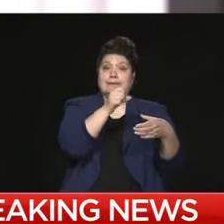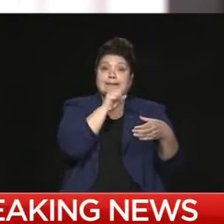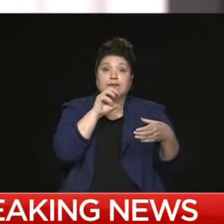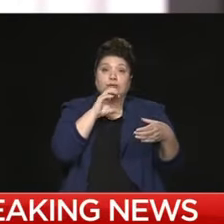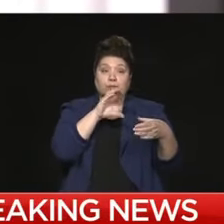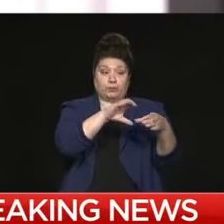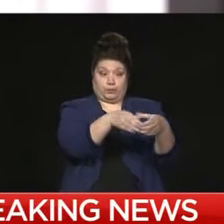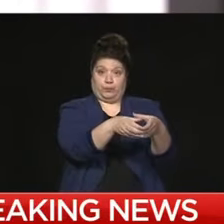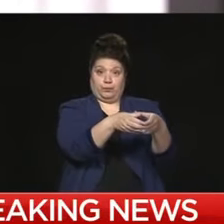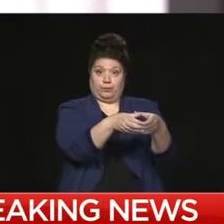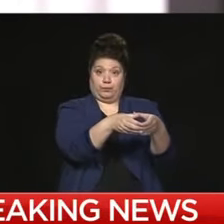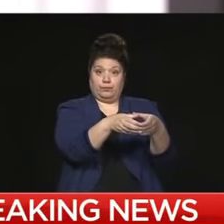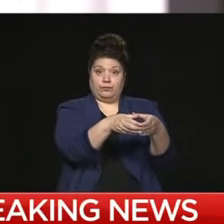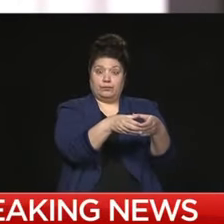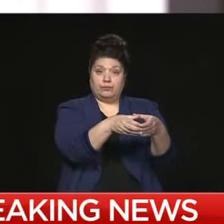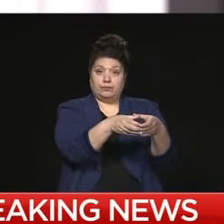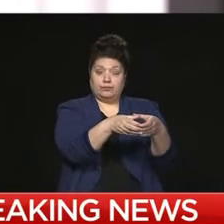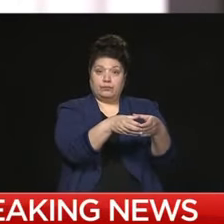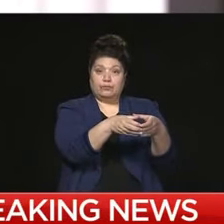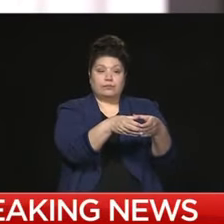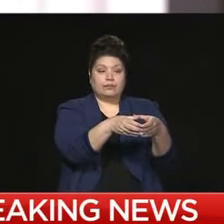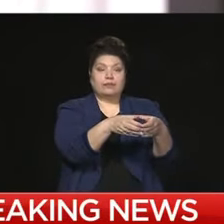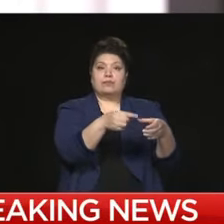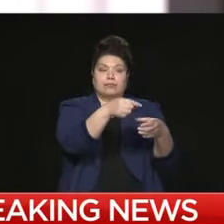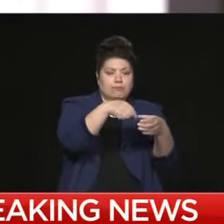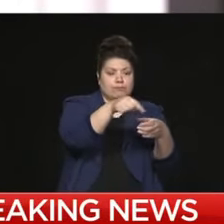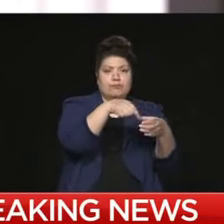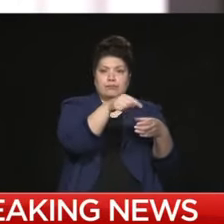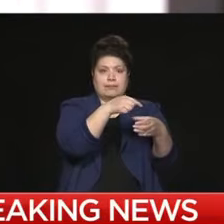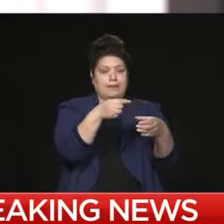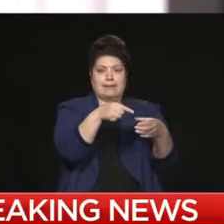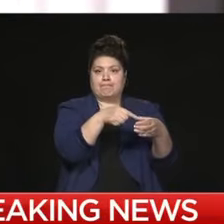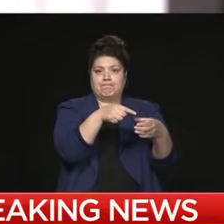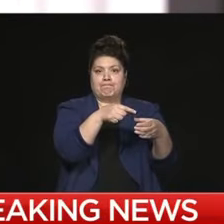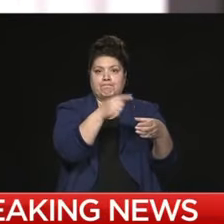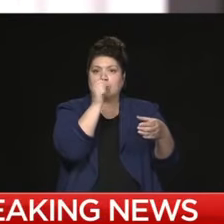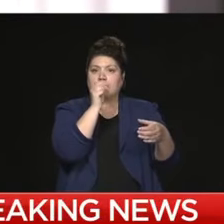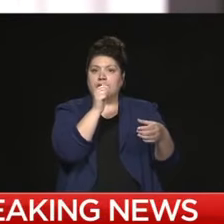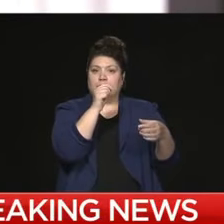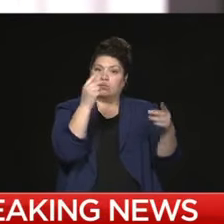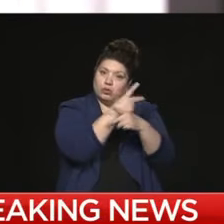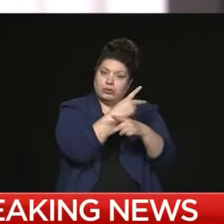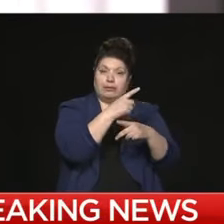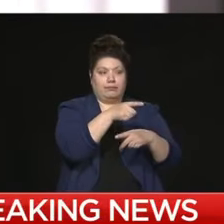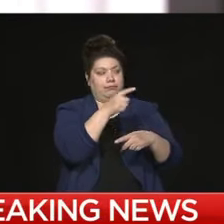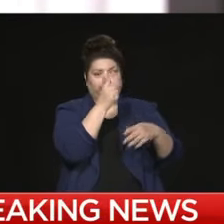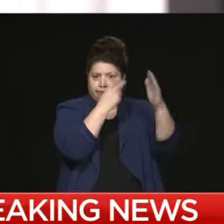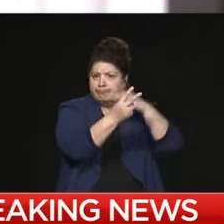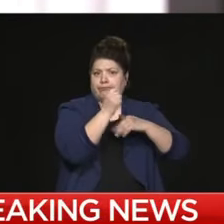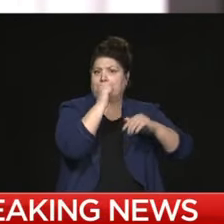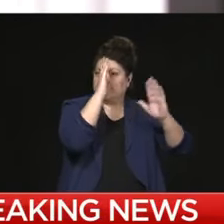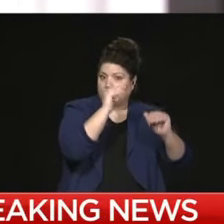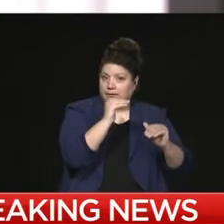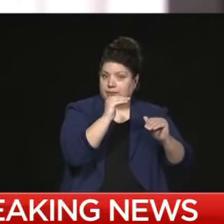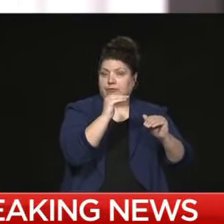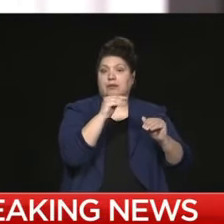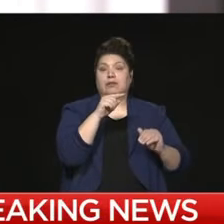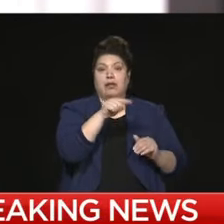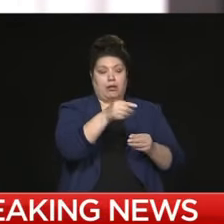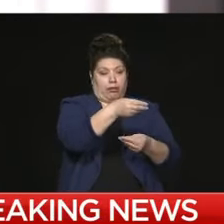have been more severely affected than we feared, and that's why we will be tackling this